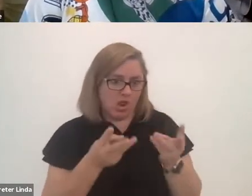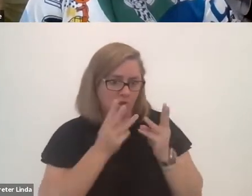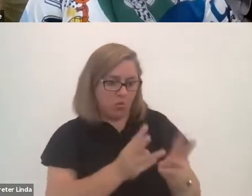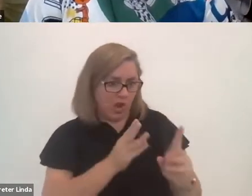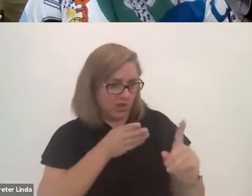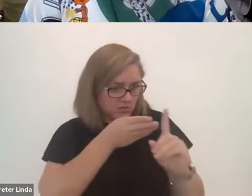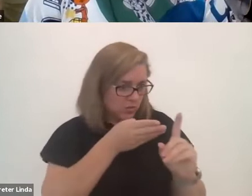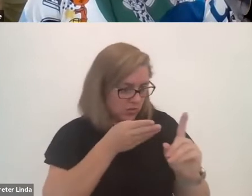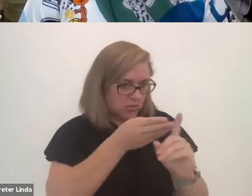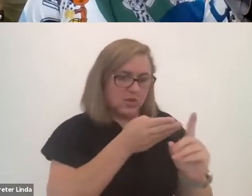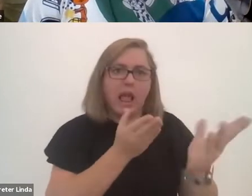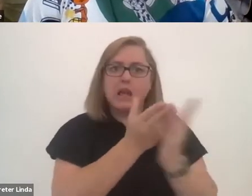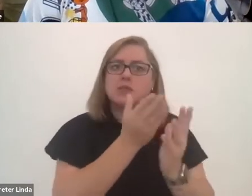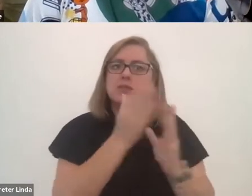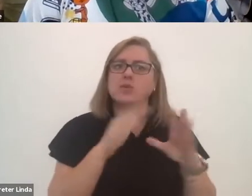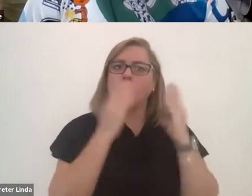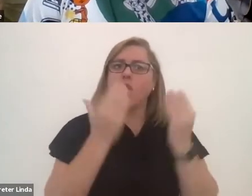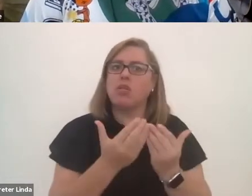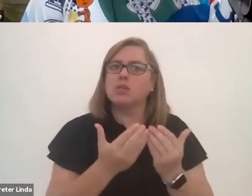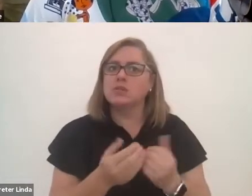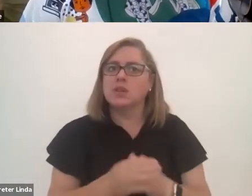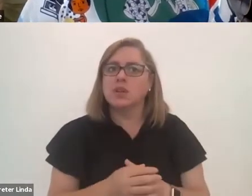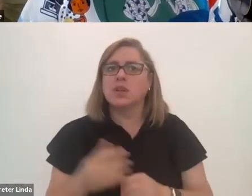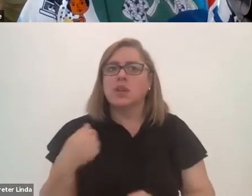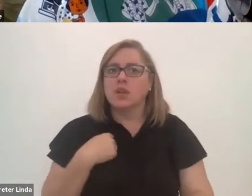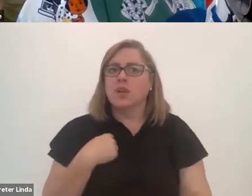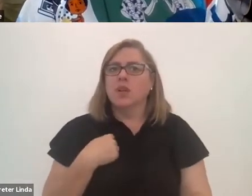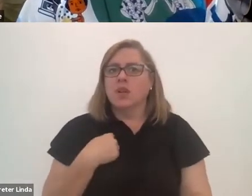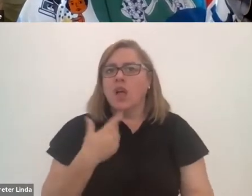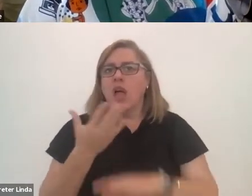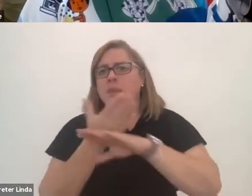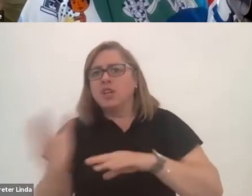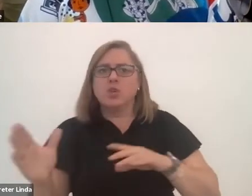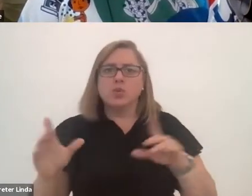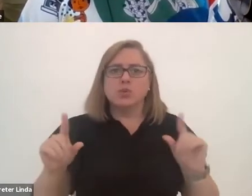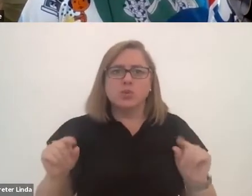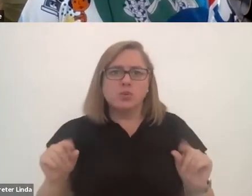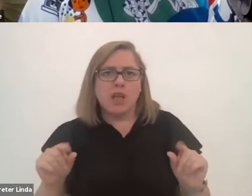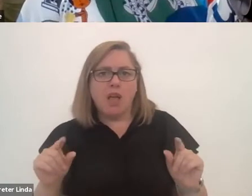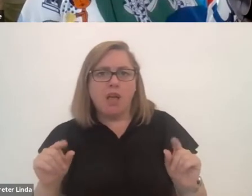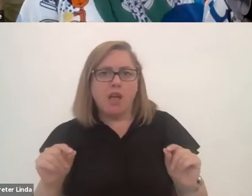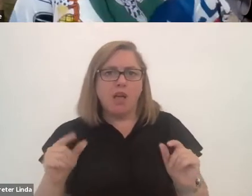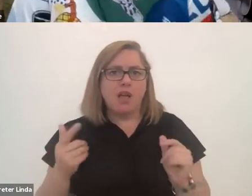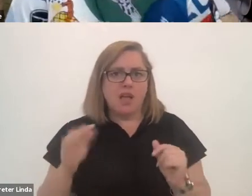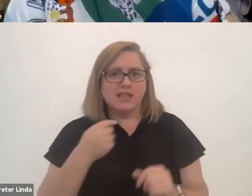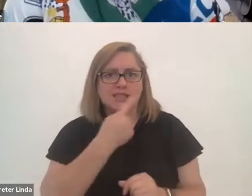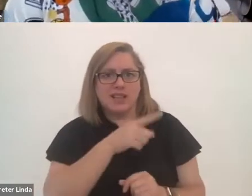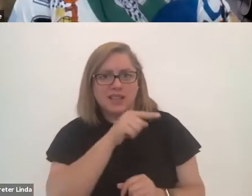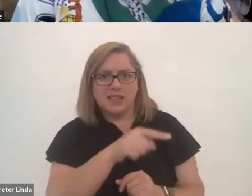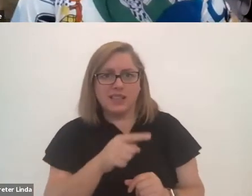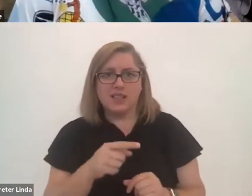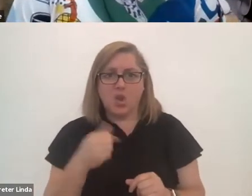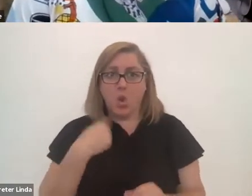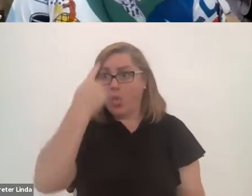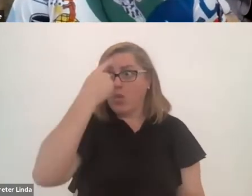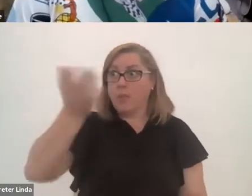while. And I'm fairly new to Twitter. I thought it was a horrible